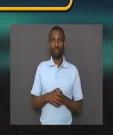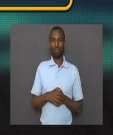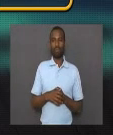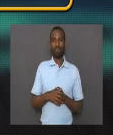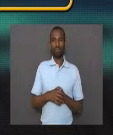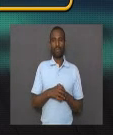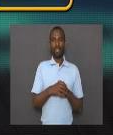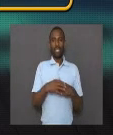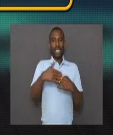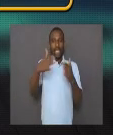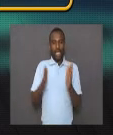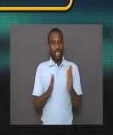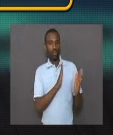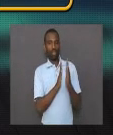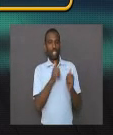particle